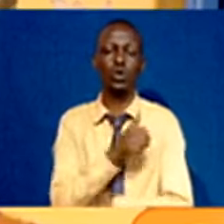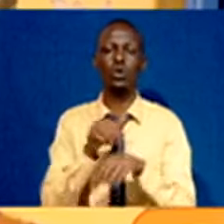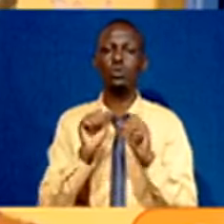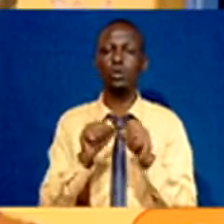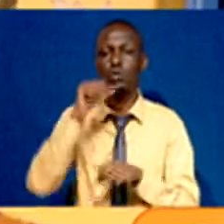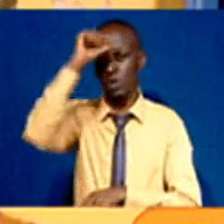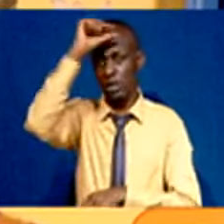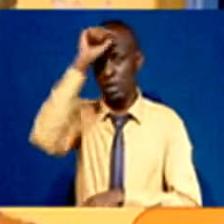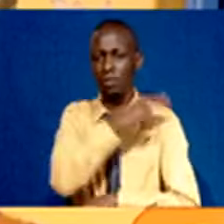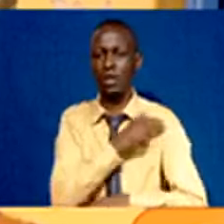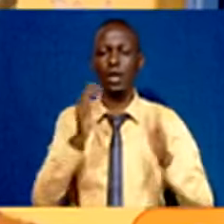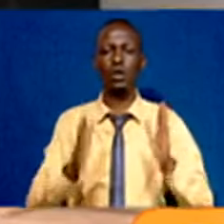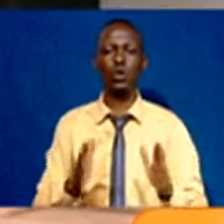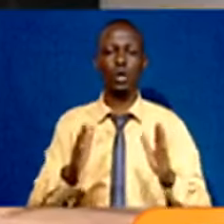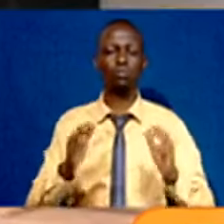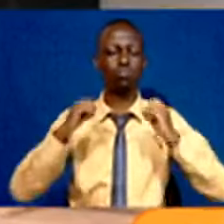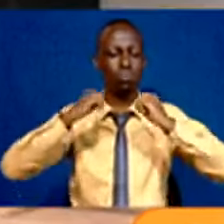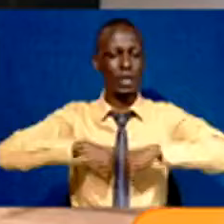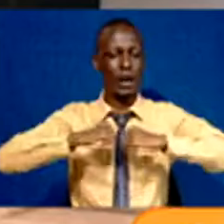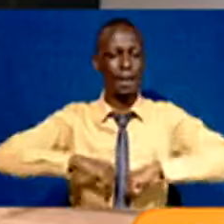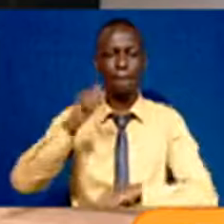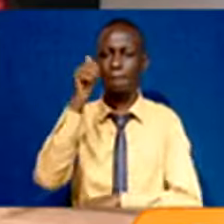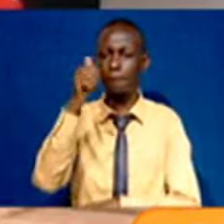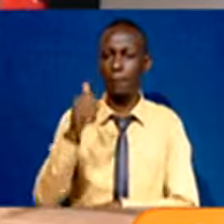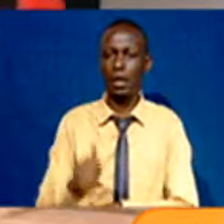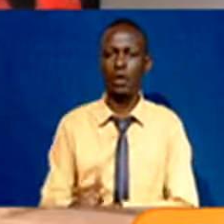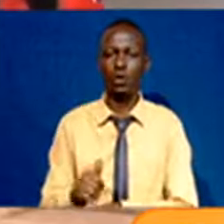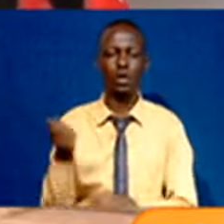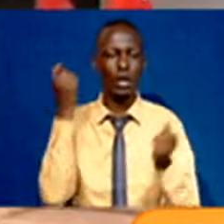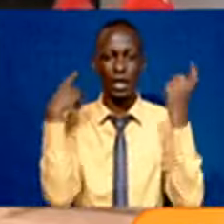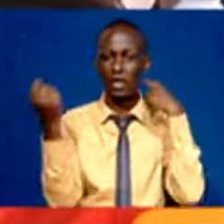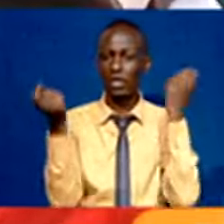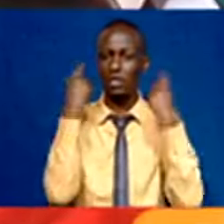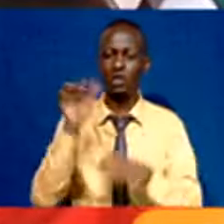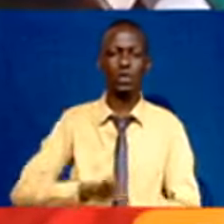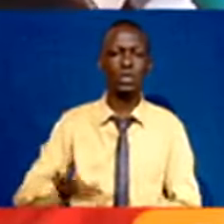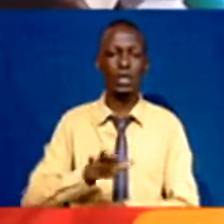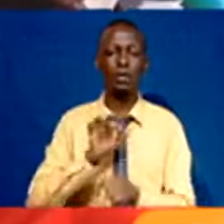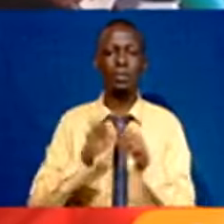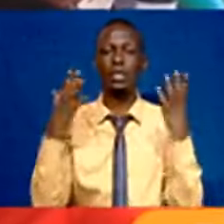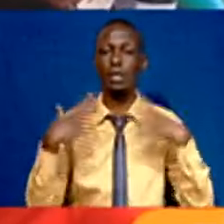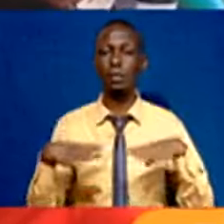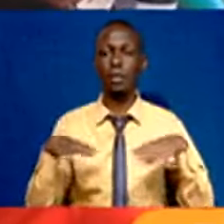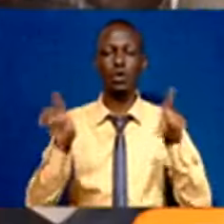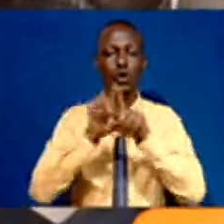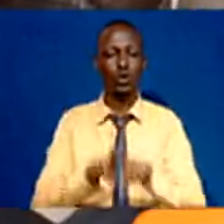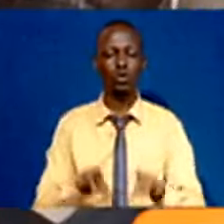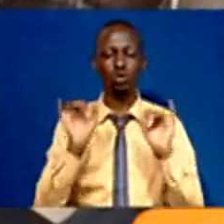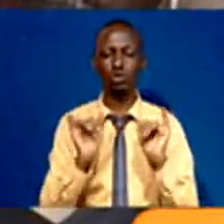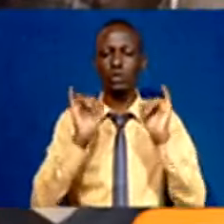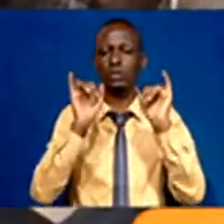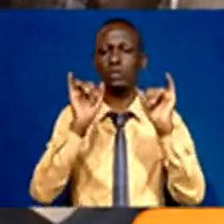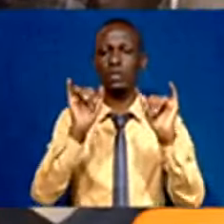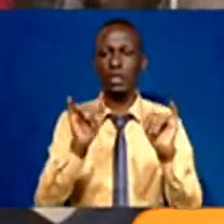and doctors maintain their hardlines. At Litein Hospital in Kericho, hundreds of residents have camped here as an alternative